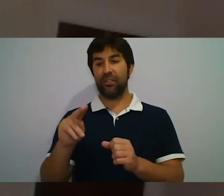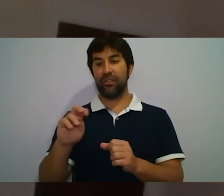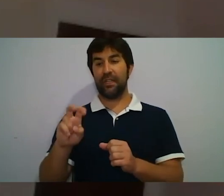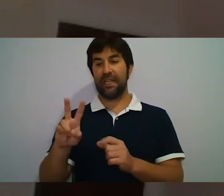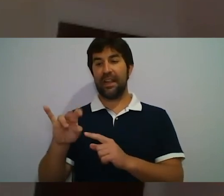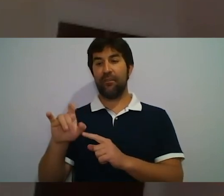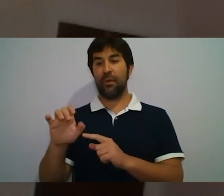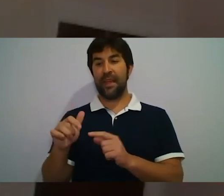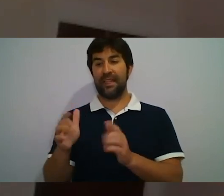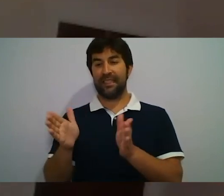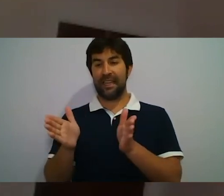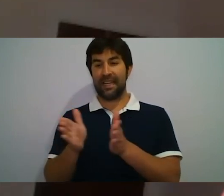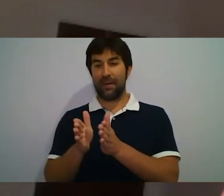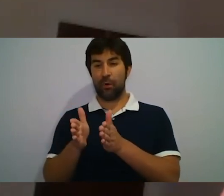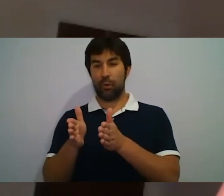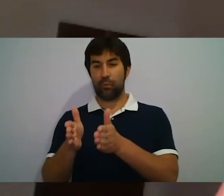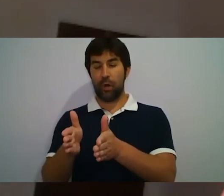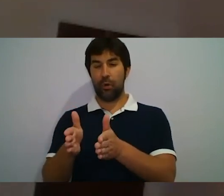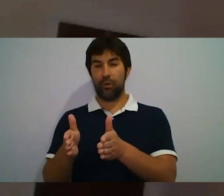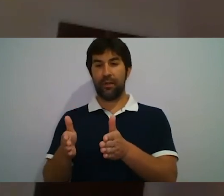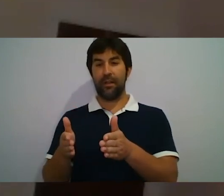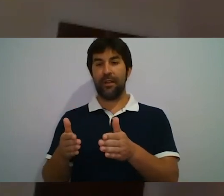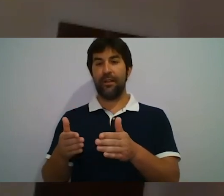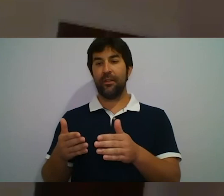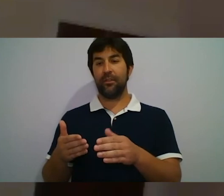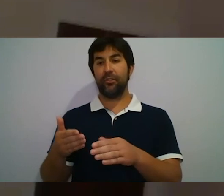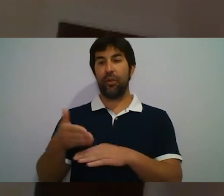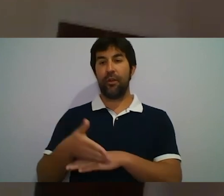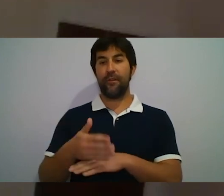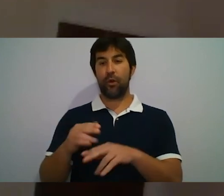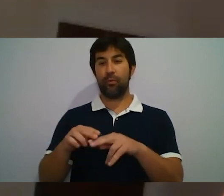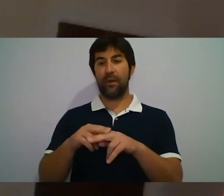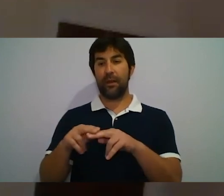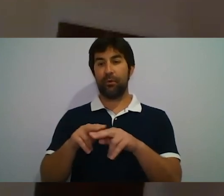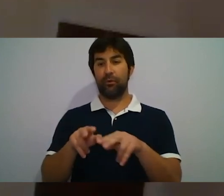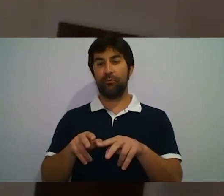mitigation. We hope that will improve the investment